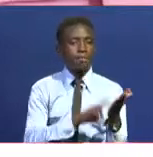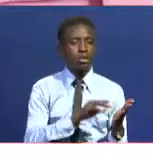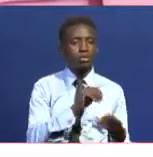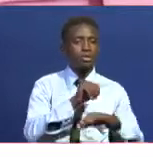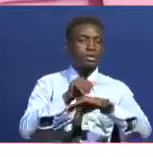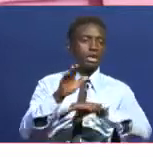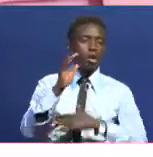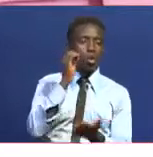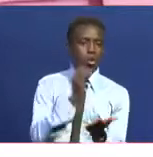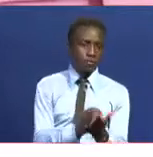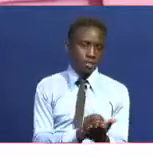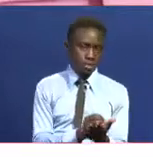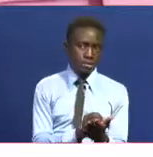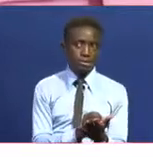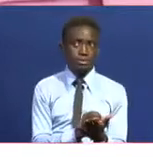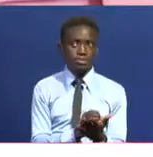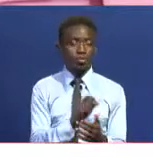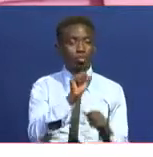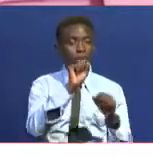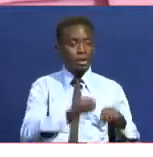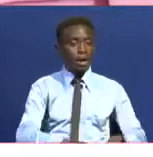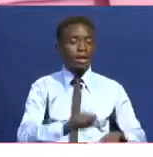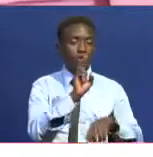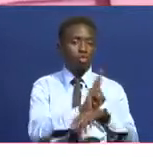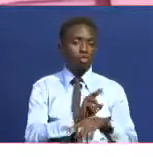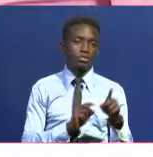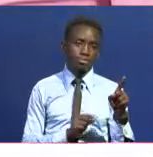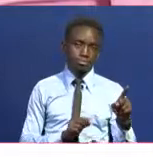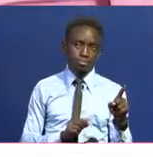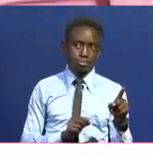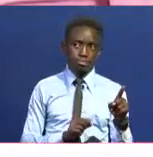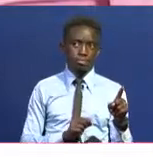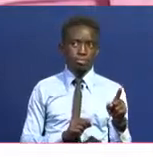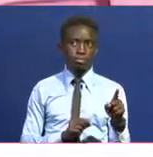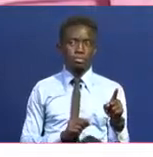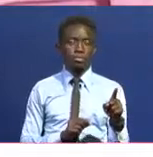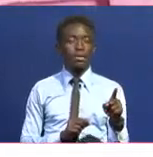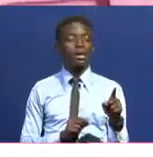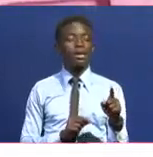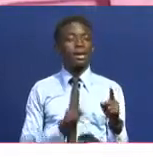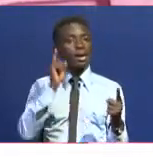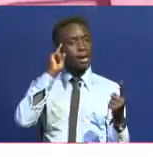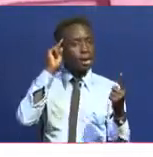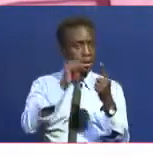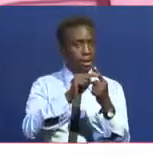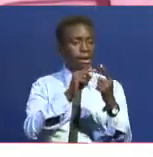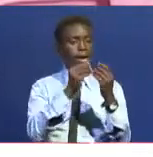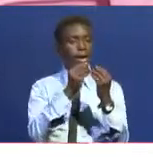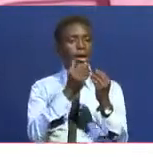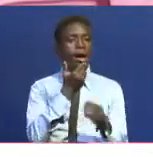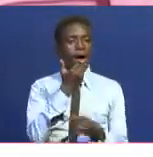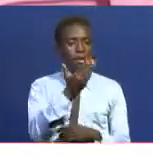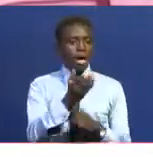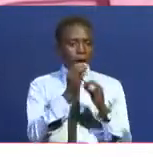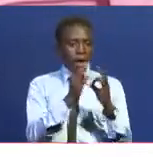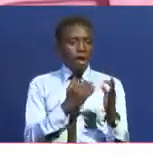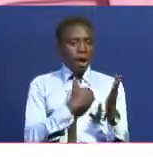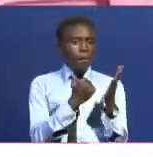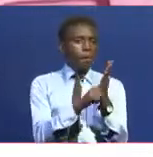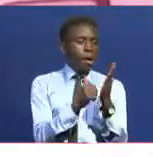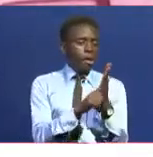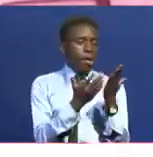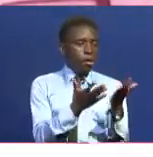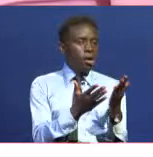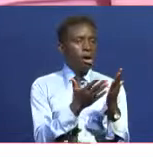of the compilation of the report. And you can use this particular quickly to address if there was to be an issue, it will not be there.